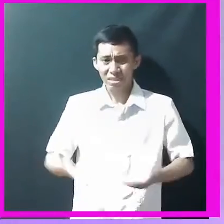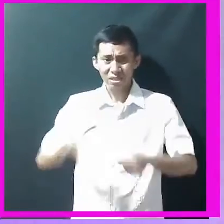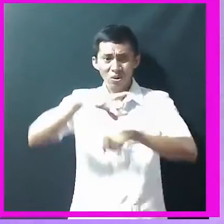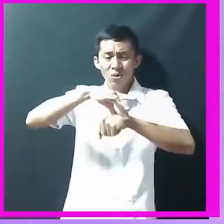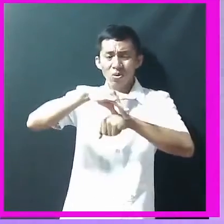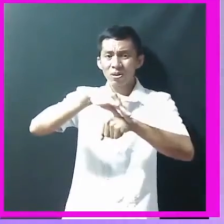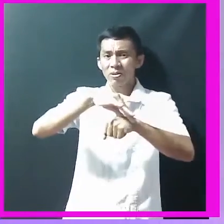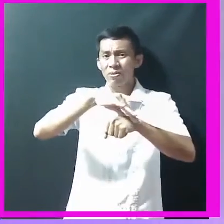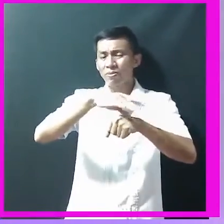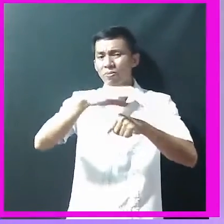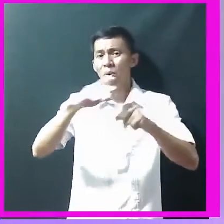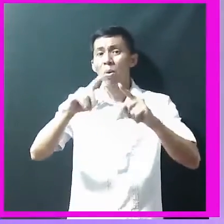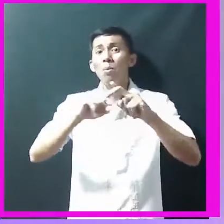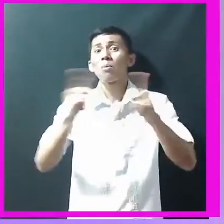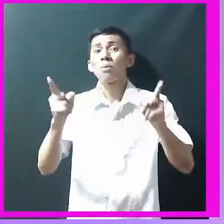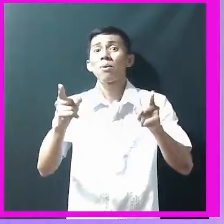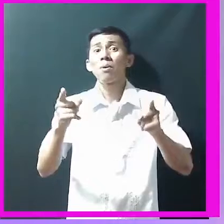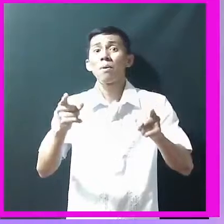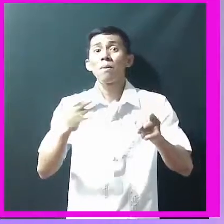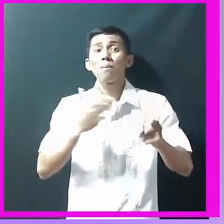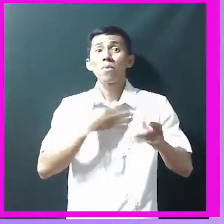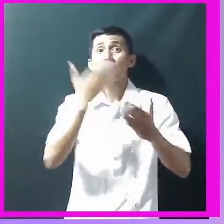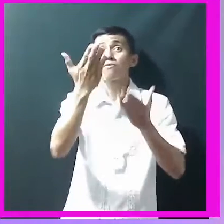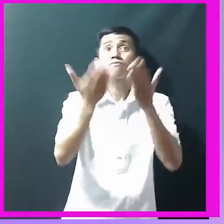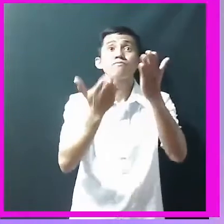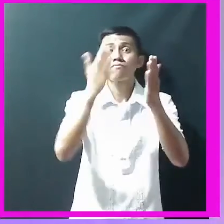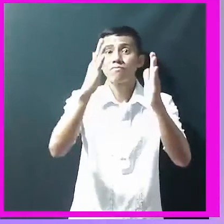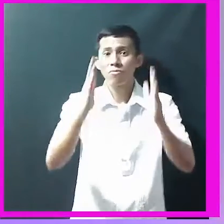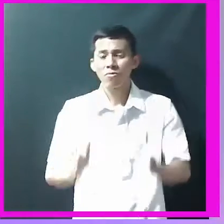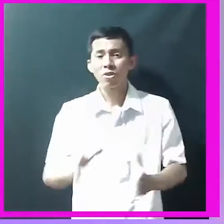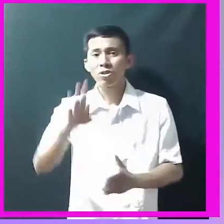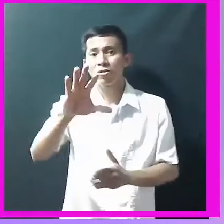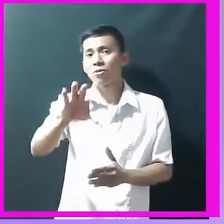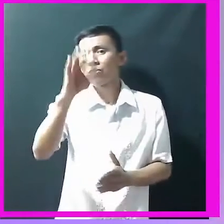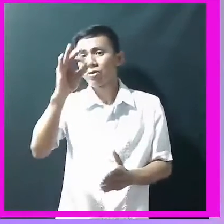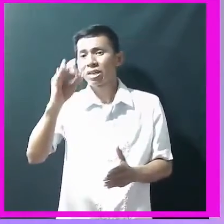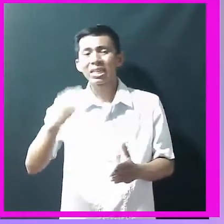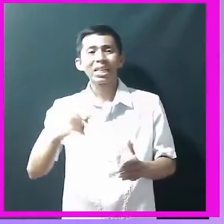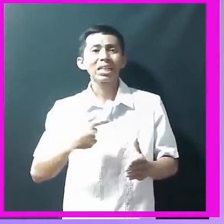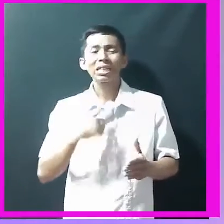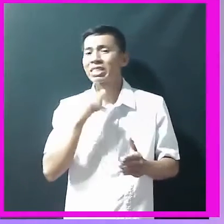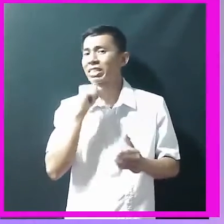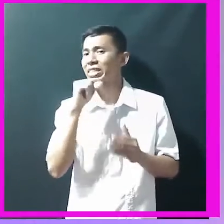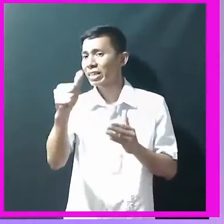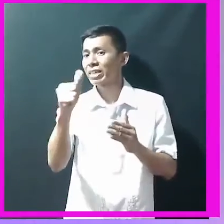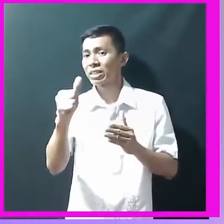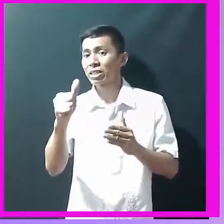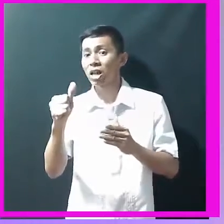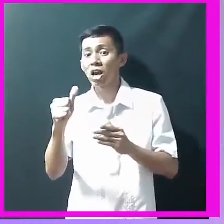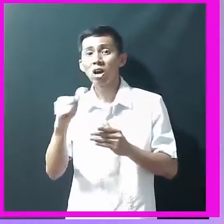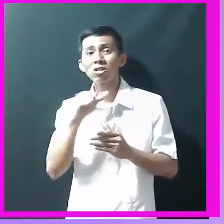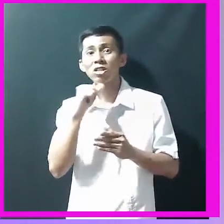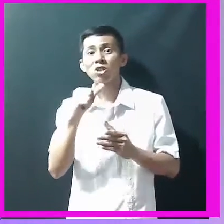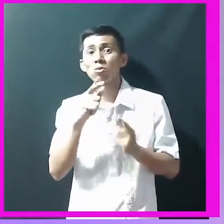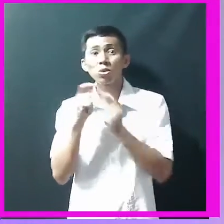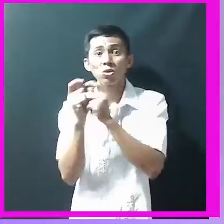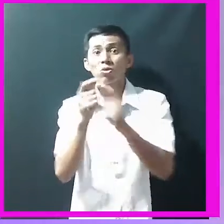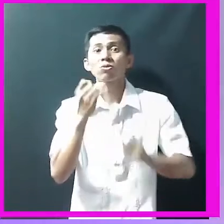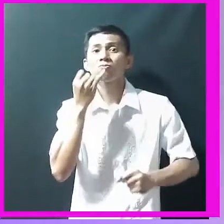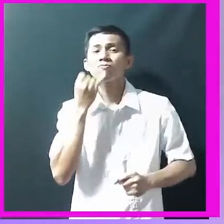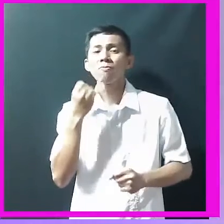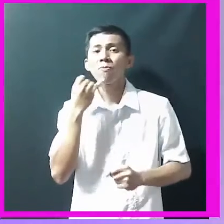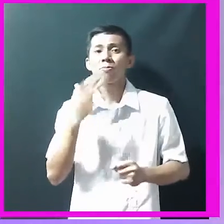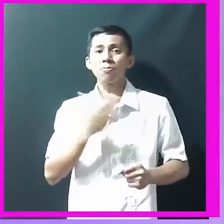this world, then would my servants fight, that I should not be delivered to the Jews. But now is